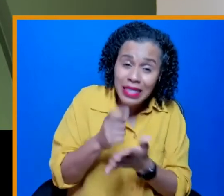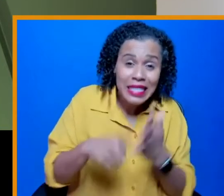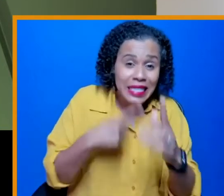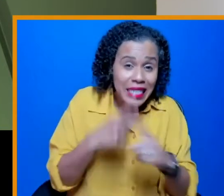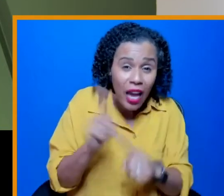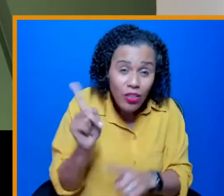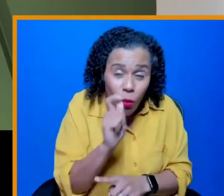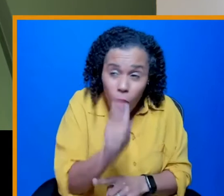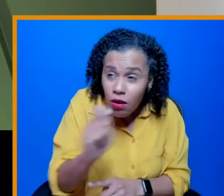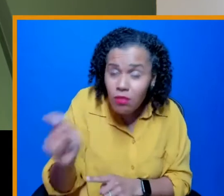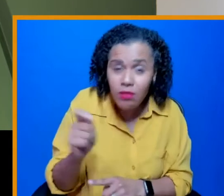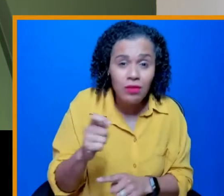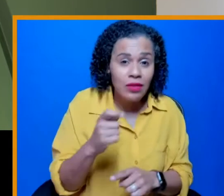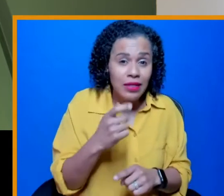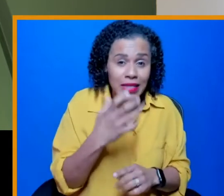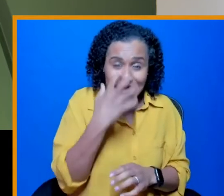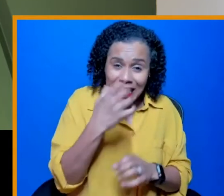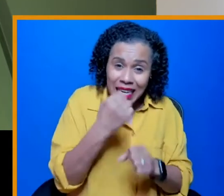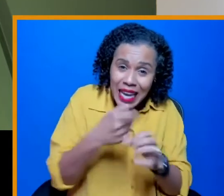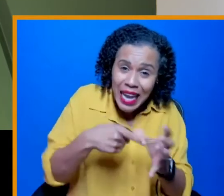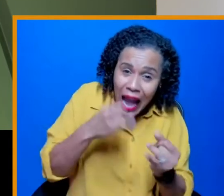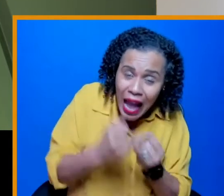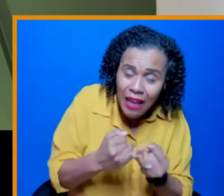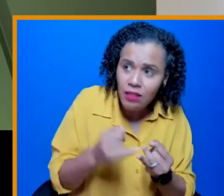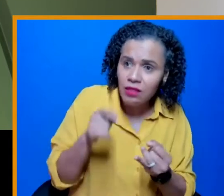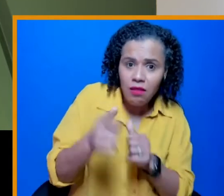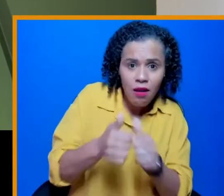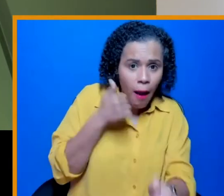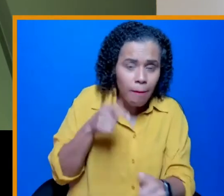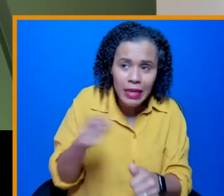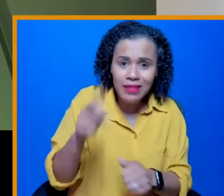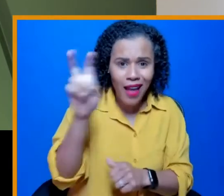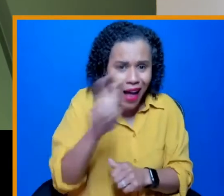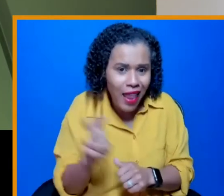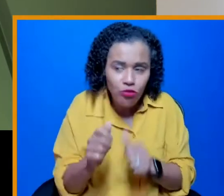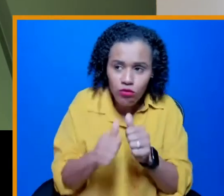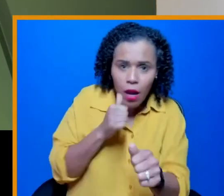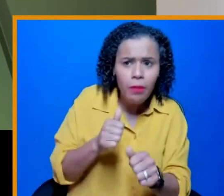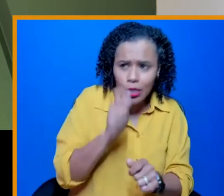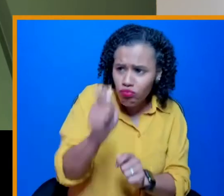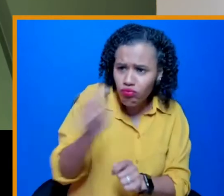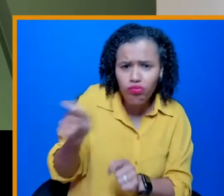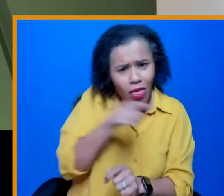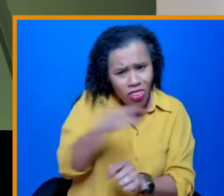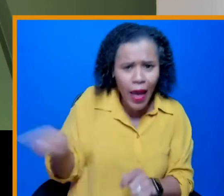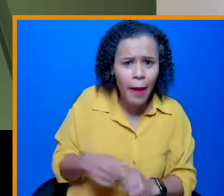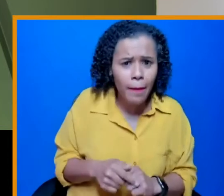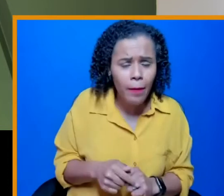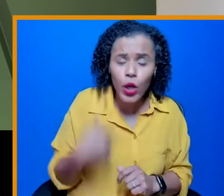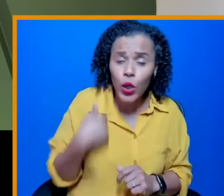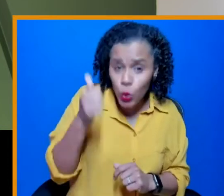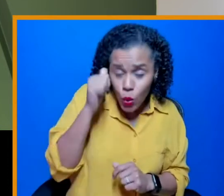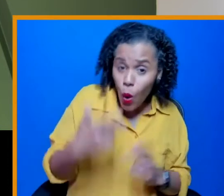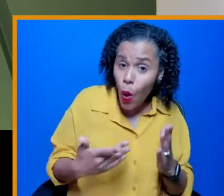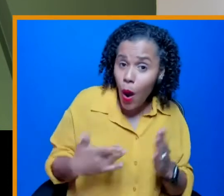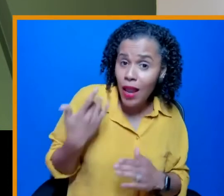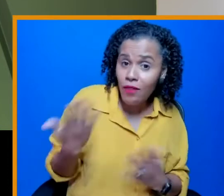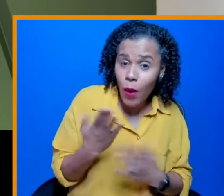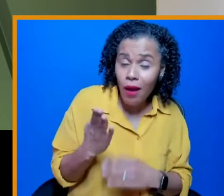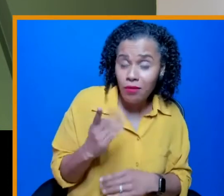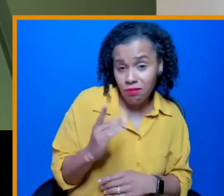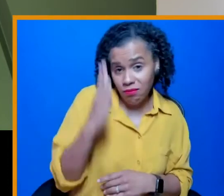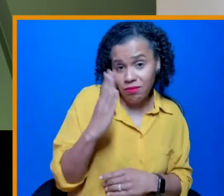traders. Now, those of you who know me will know that I have spent a lot of my life in the northeast of Scotland. I know how important that industry